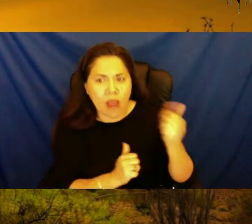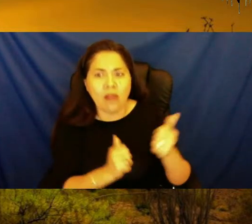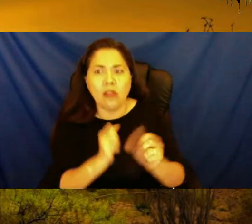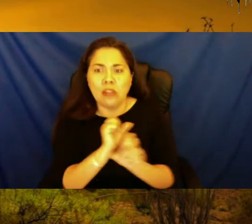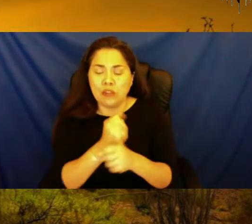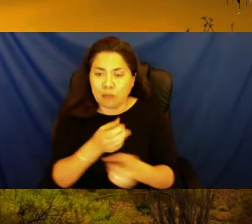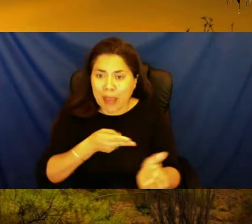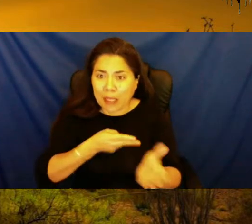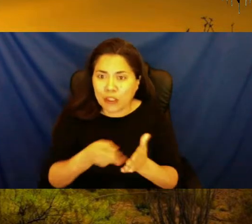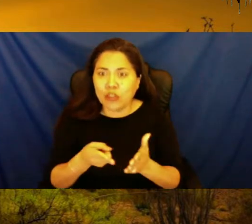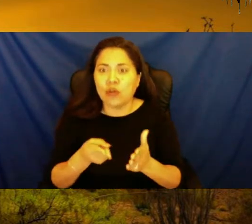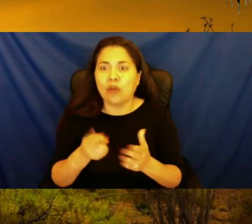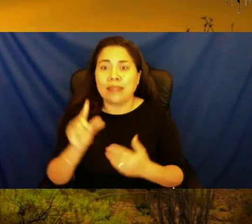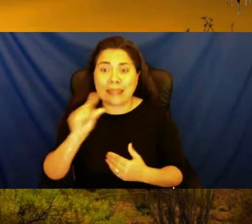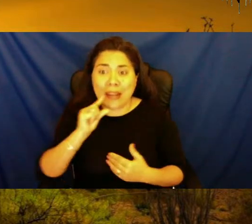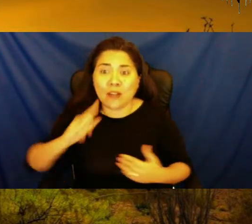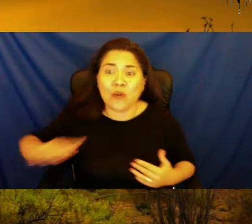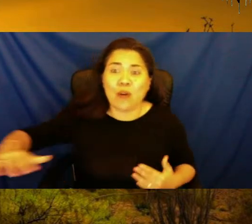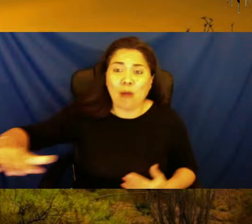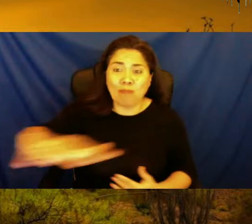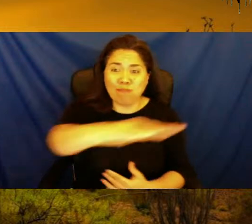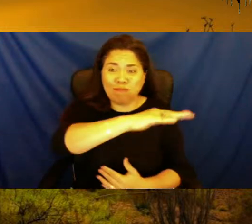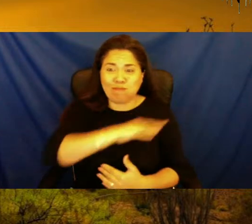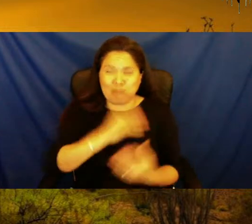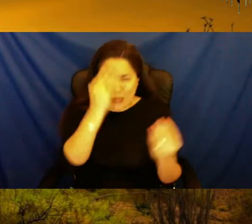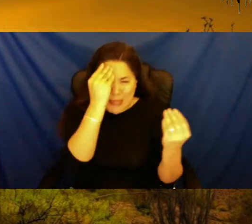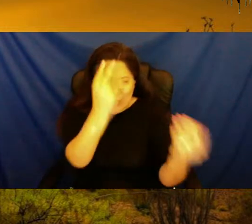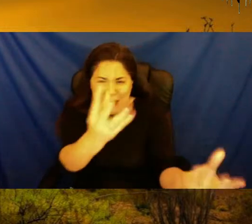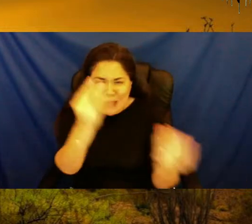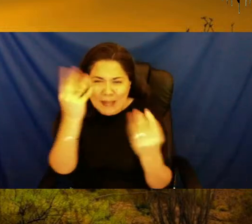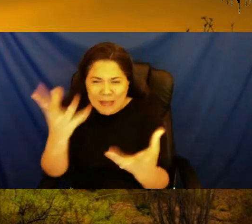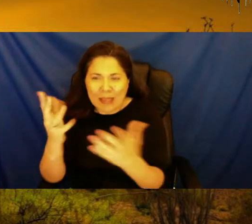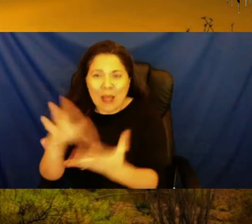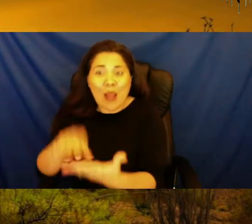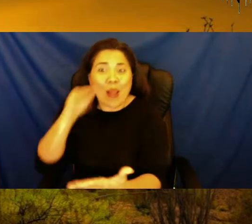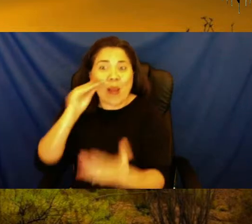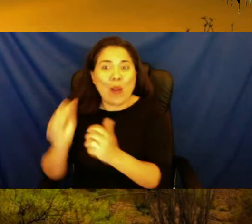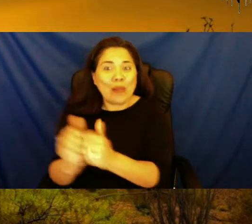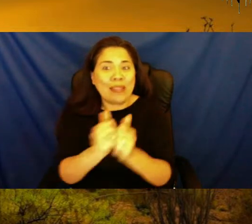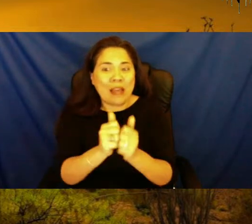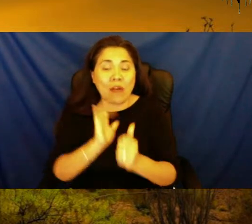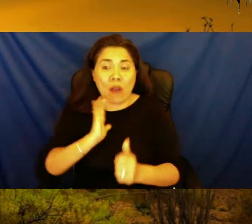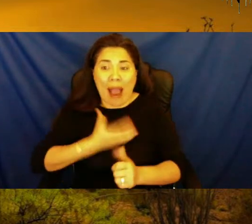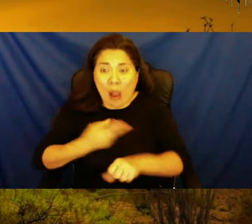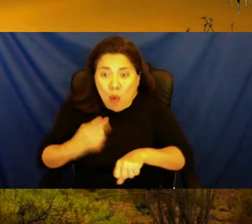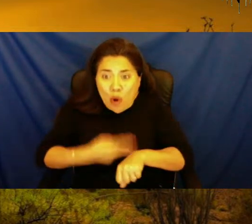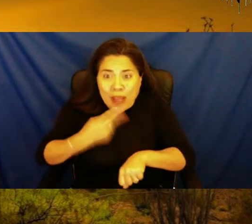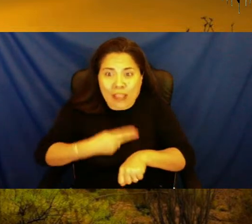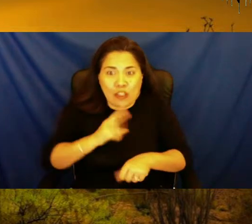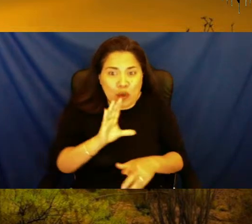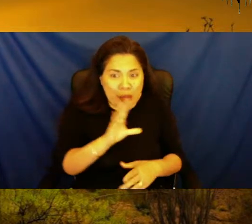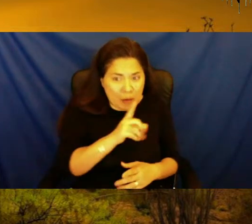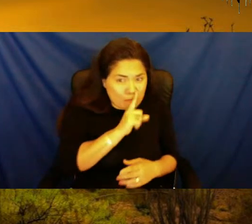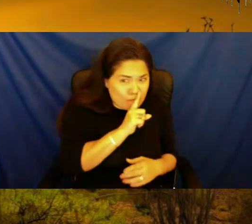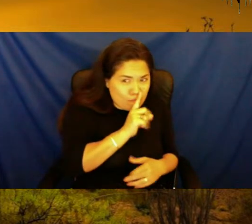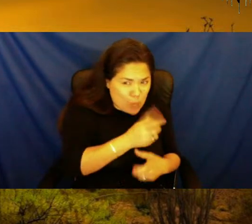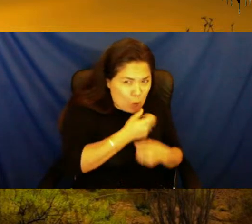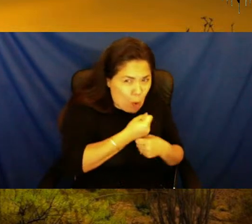the wider San Antonio community is also learning this history. It should not be kept in a silo and